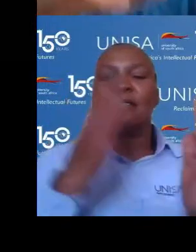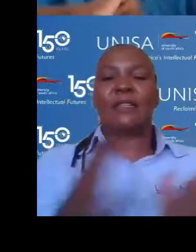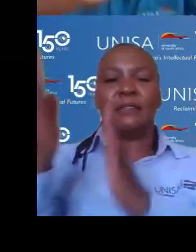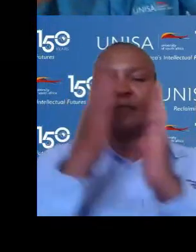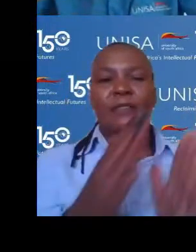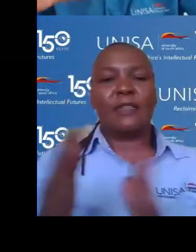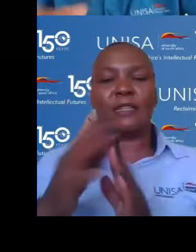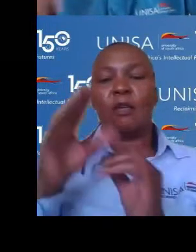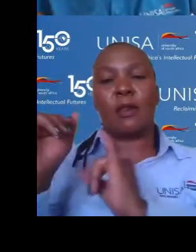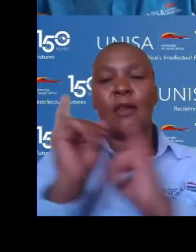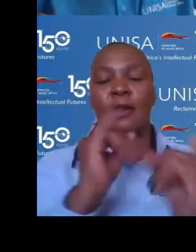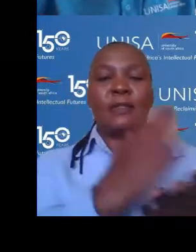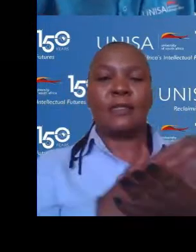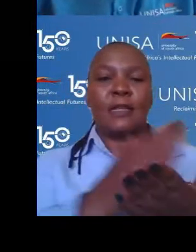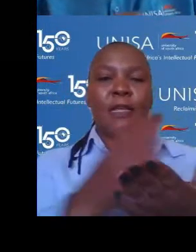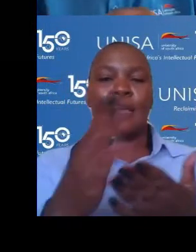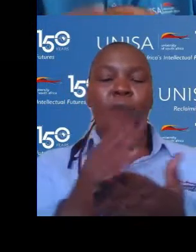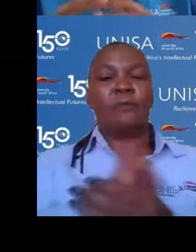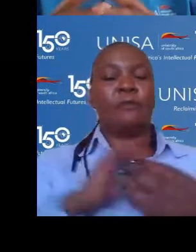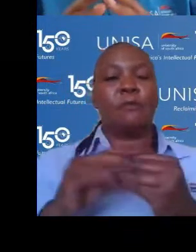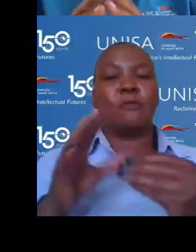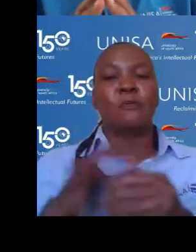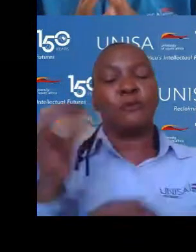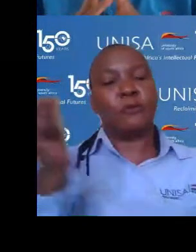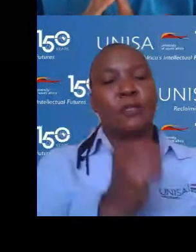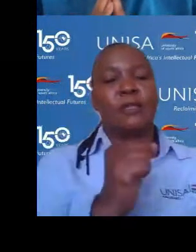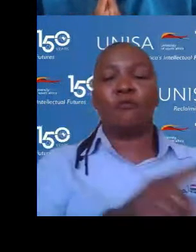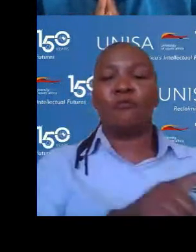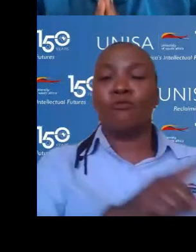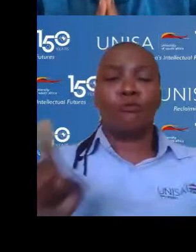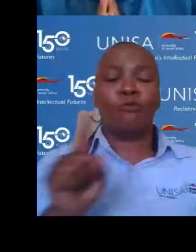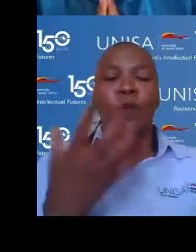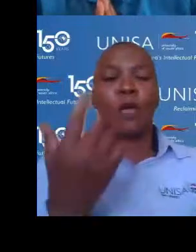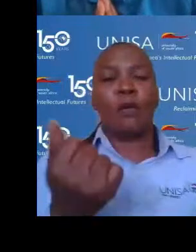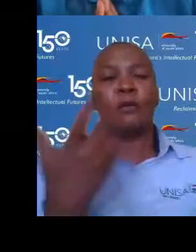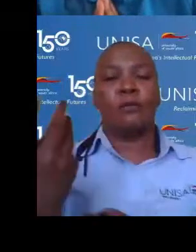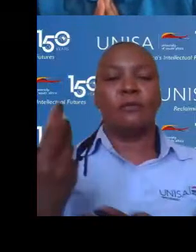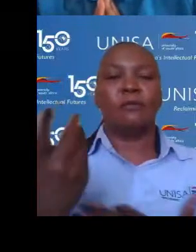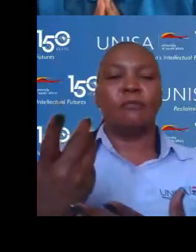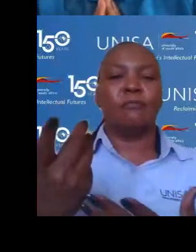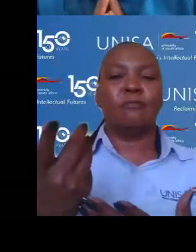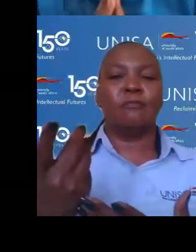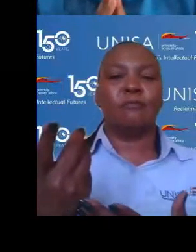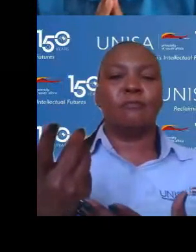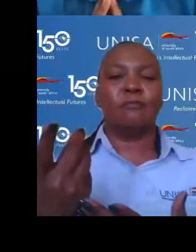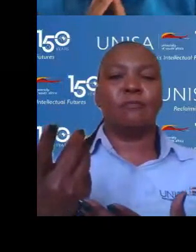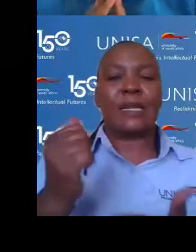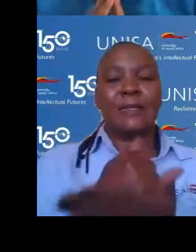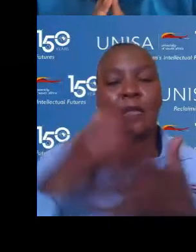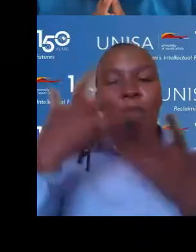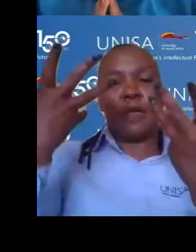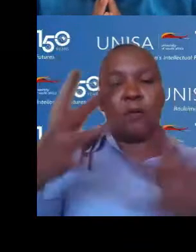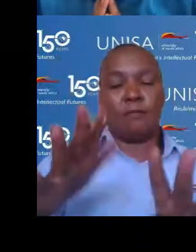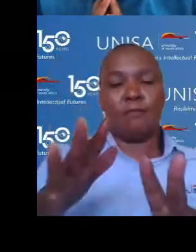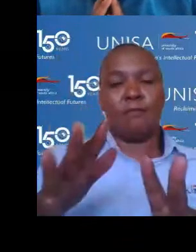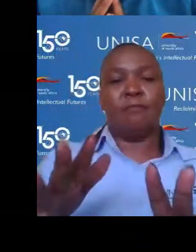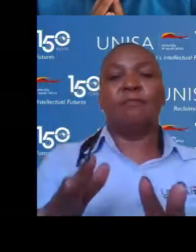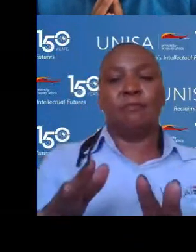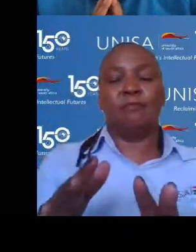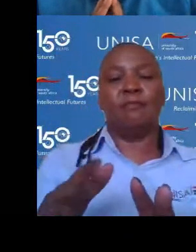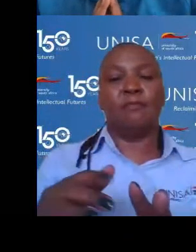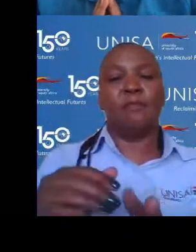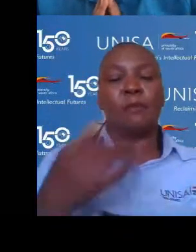come. Those of you who have already registered, I'm sure, in